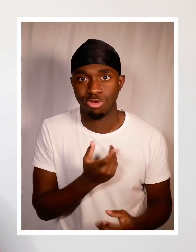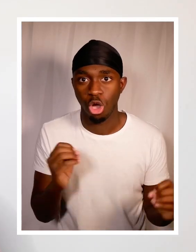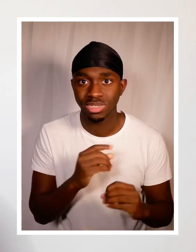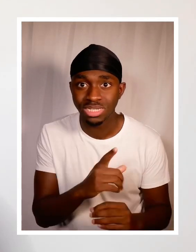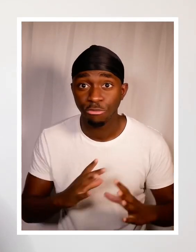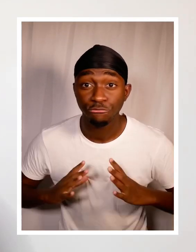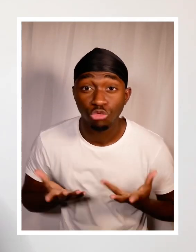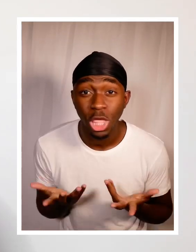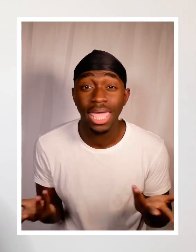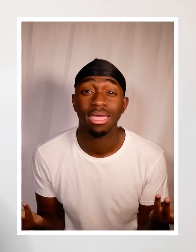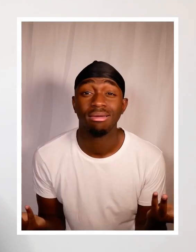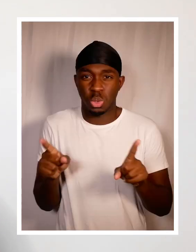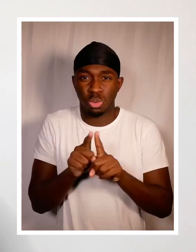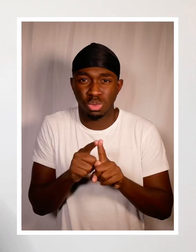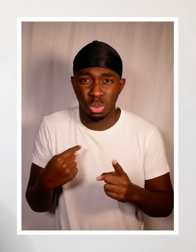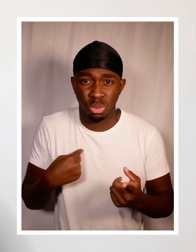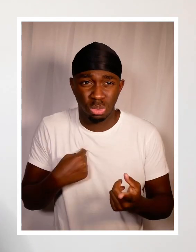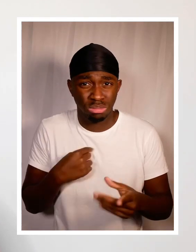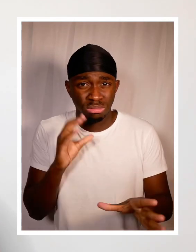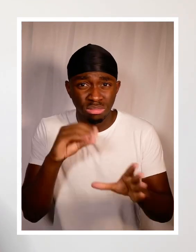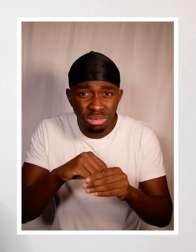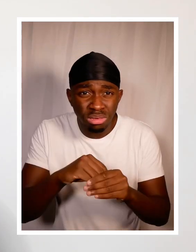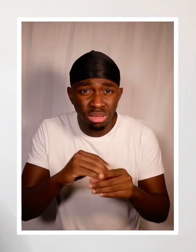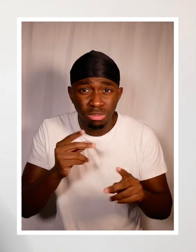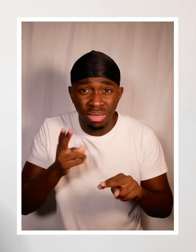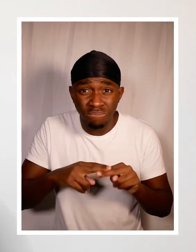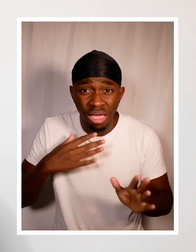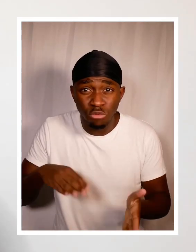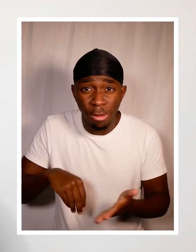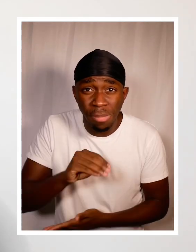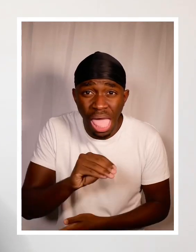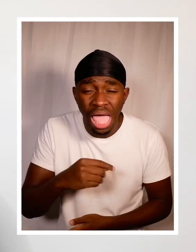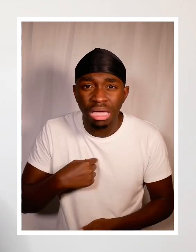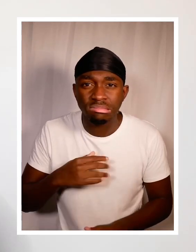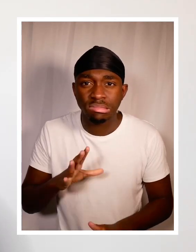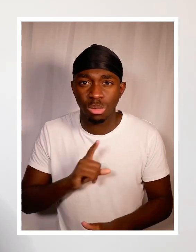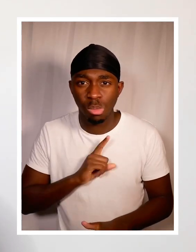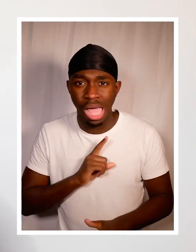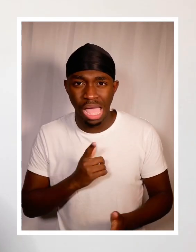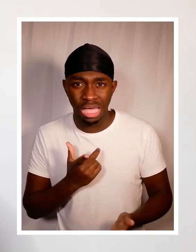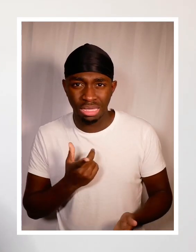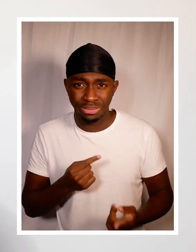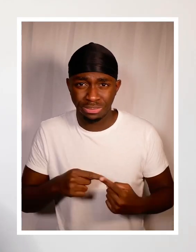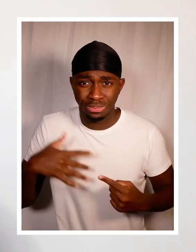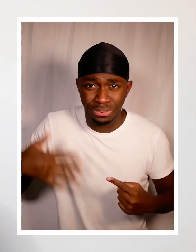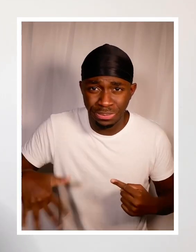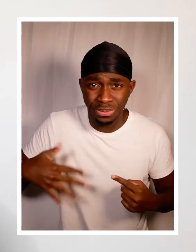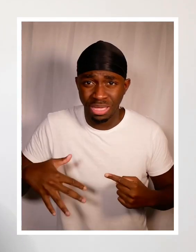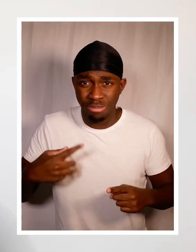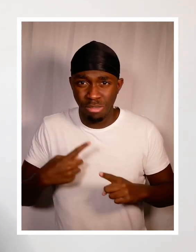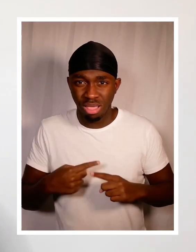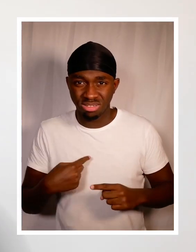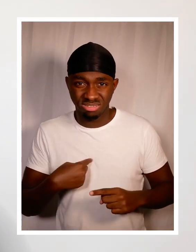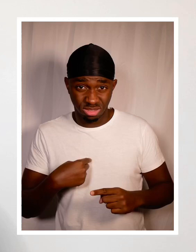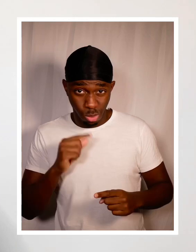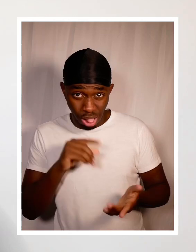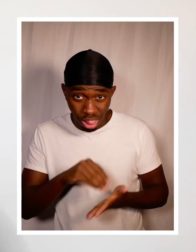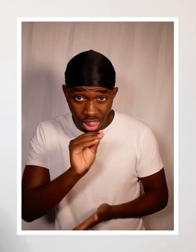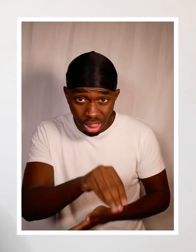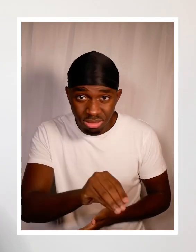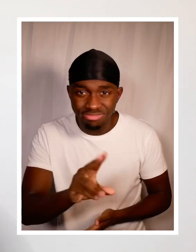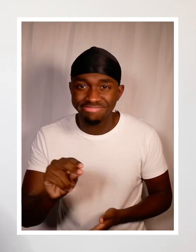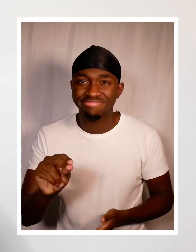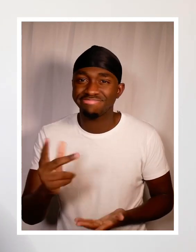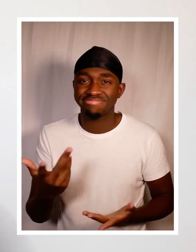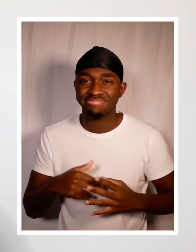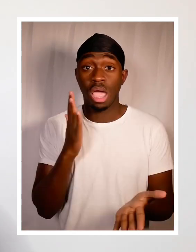and at that point i realized i wanted to learn how to code and ultimately it was free i felt like if that